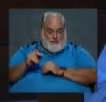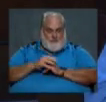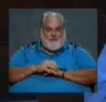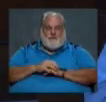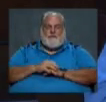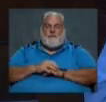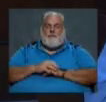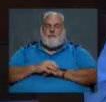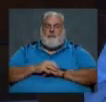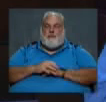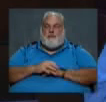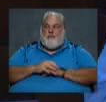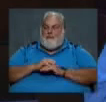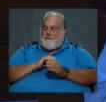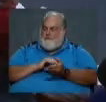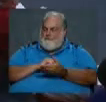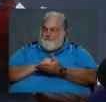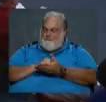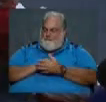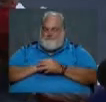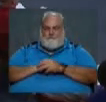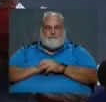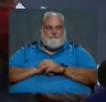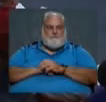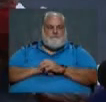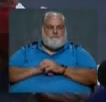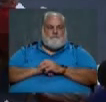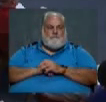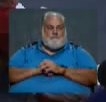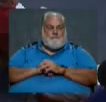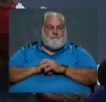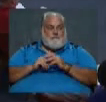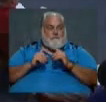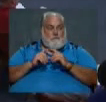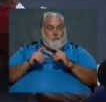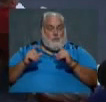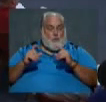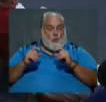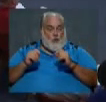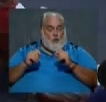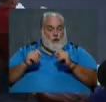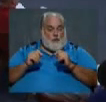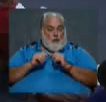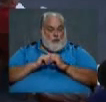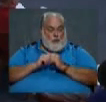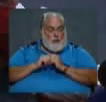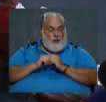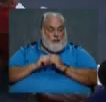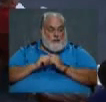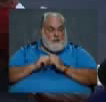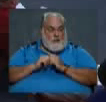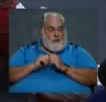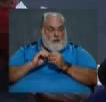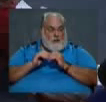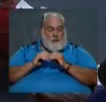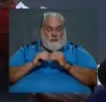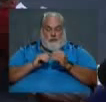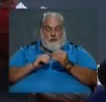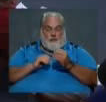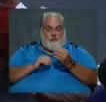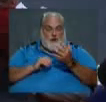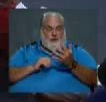agenda. Staff? Do we have any cards on any items other than number 5? No, sir.